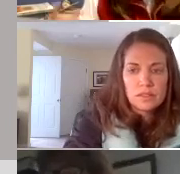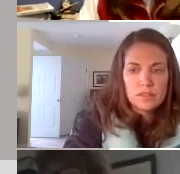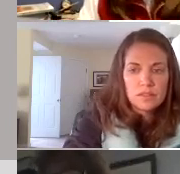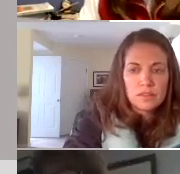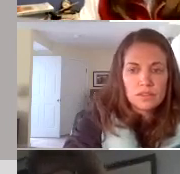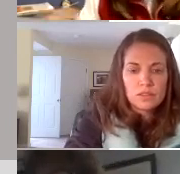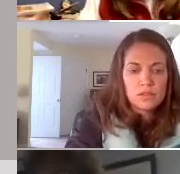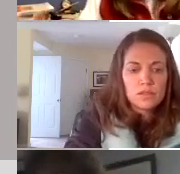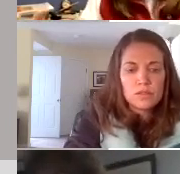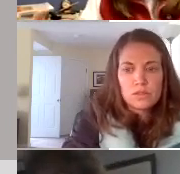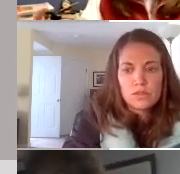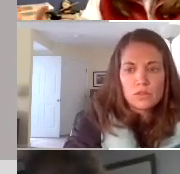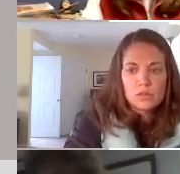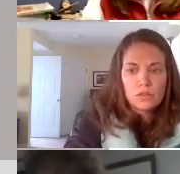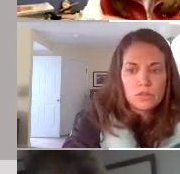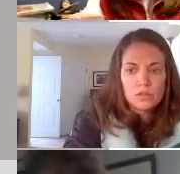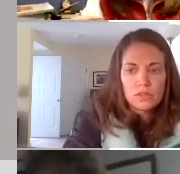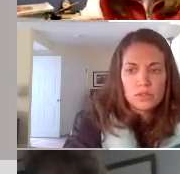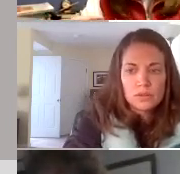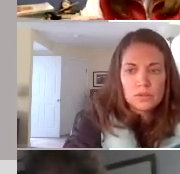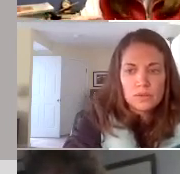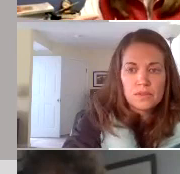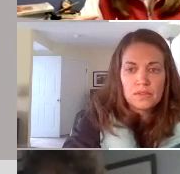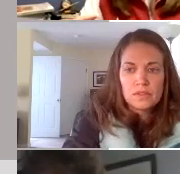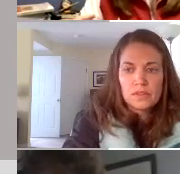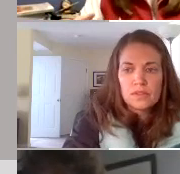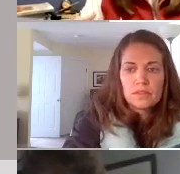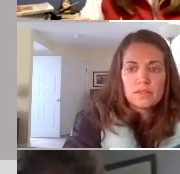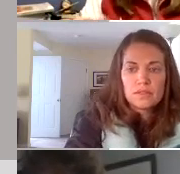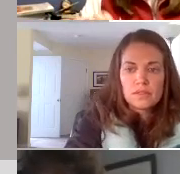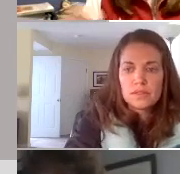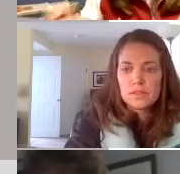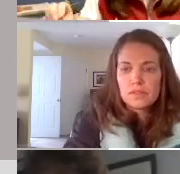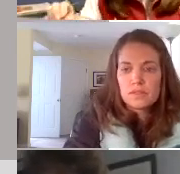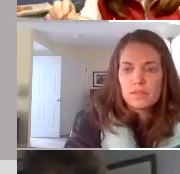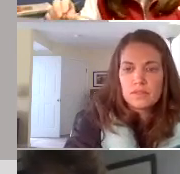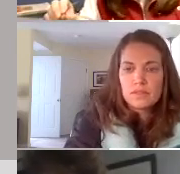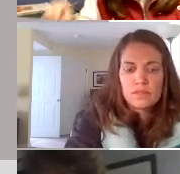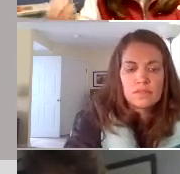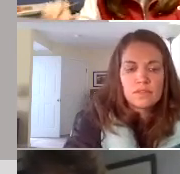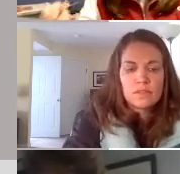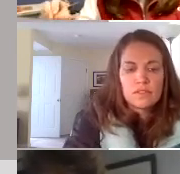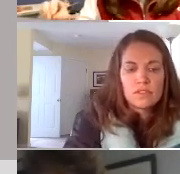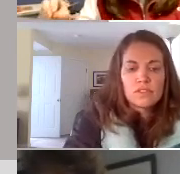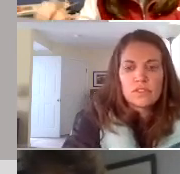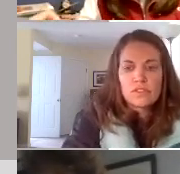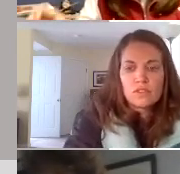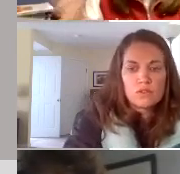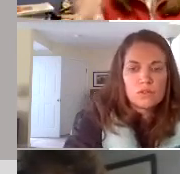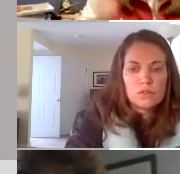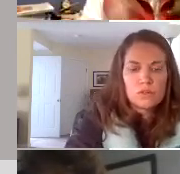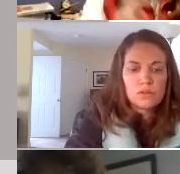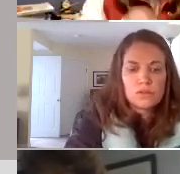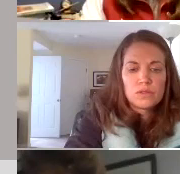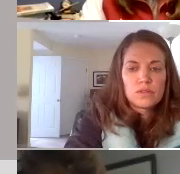adding the vision and exceeds his ability to tie them all together. So he looks away, he is able to process that information, and then